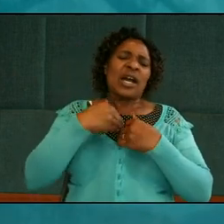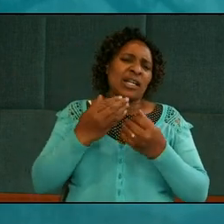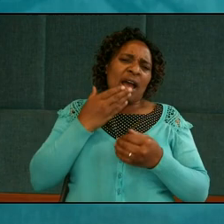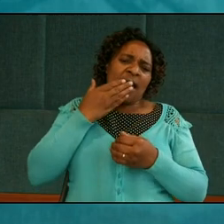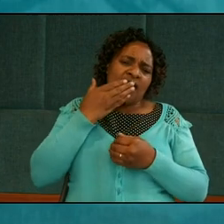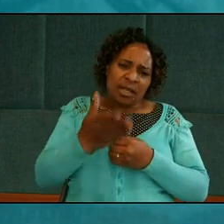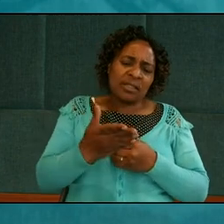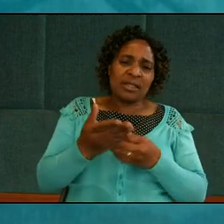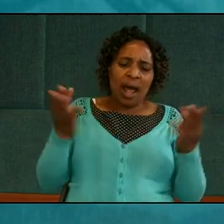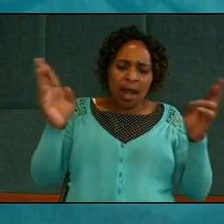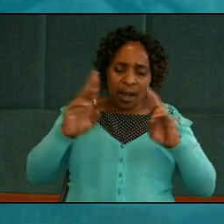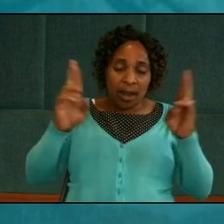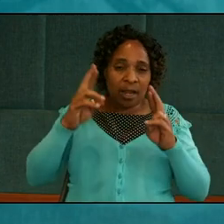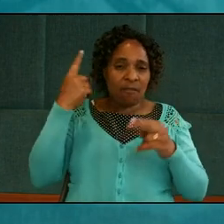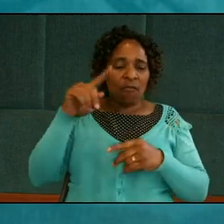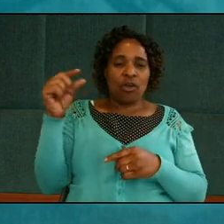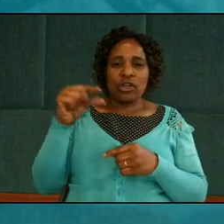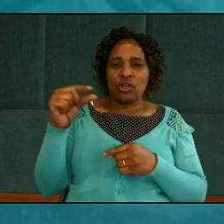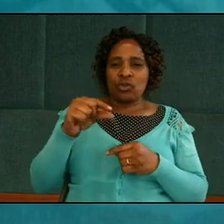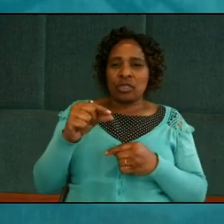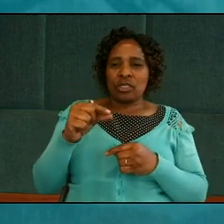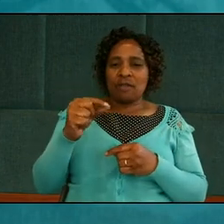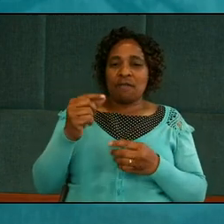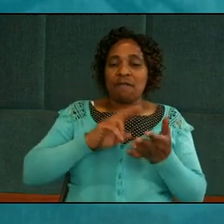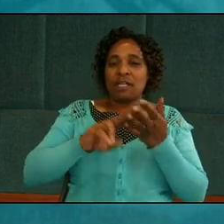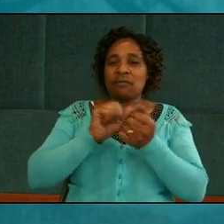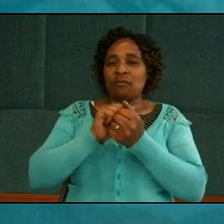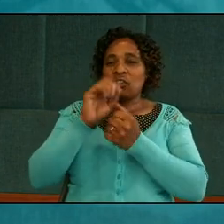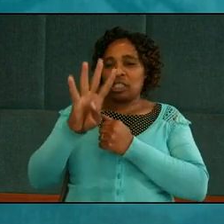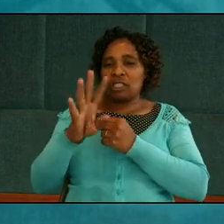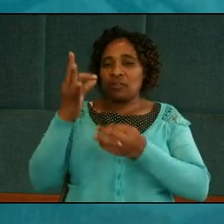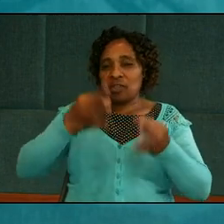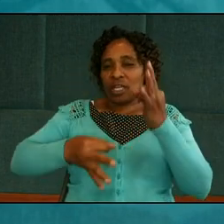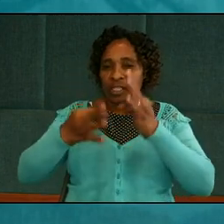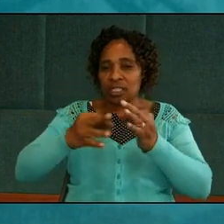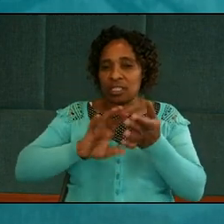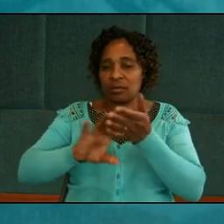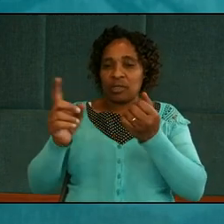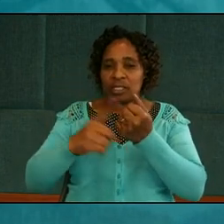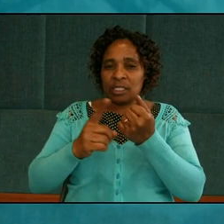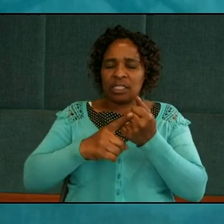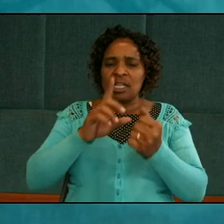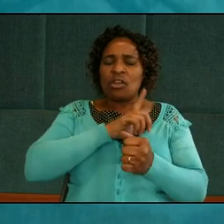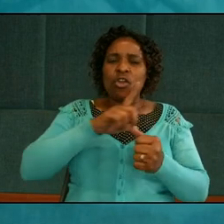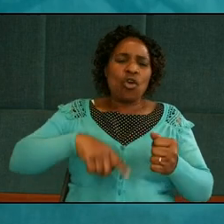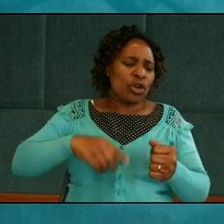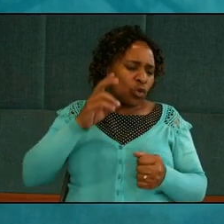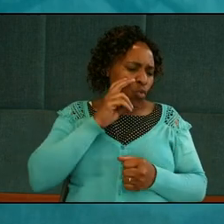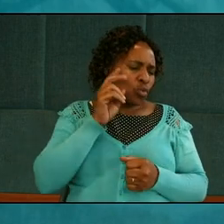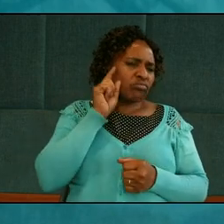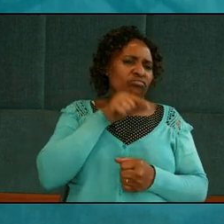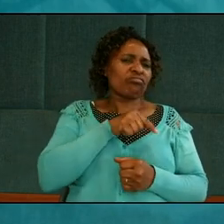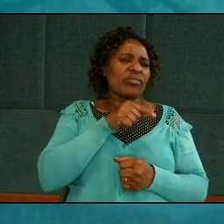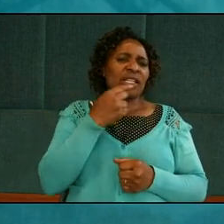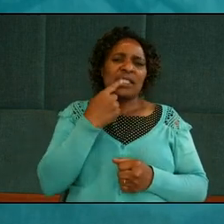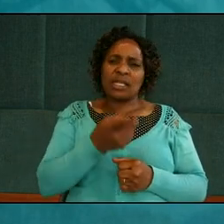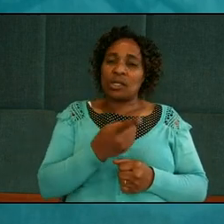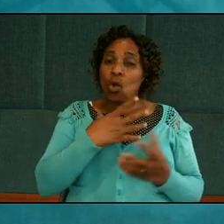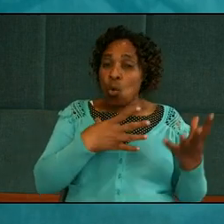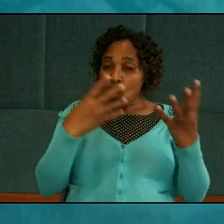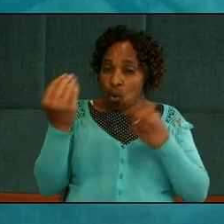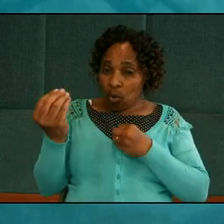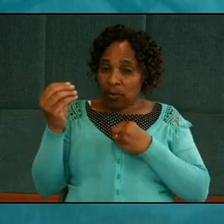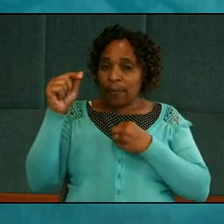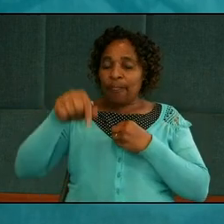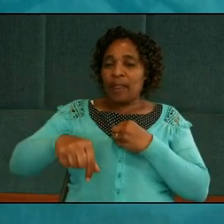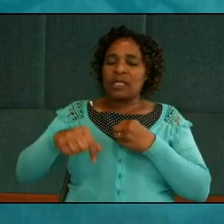Gideon. This is verse 14 of Judges 6. "And the Lord looked upon him and said, Go in